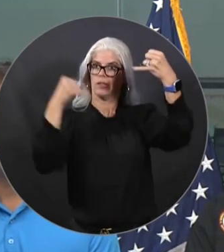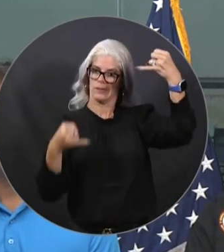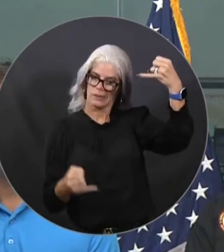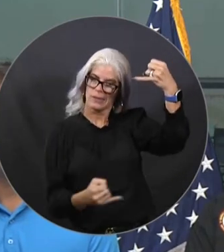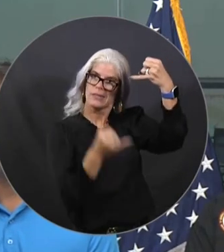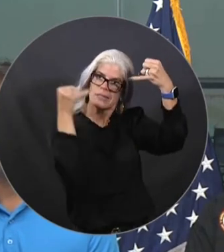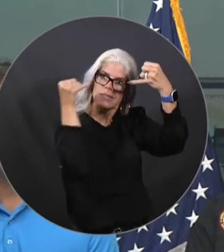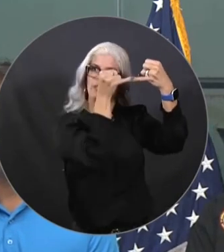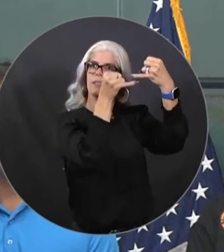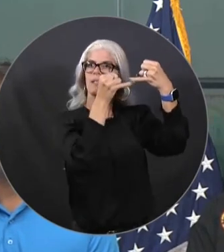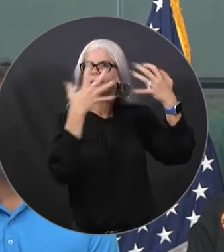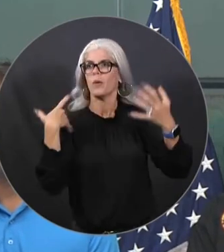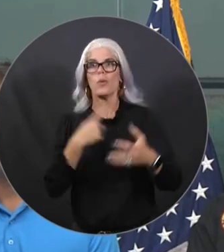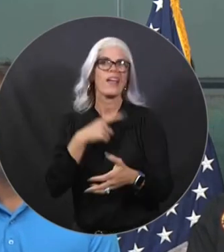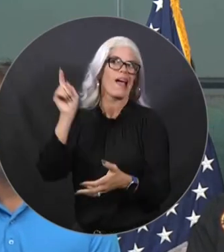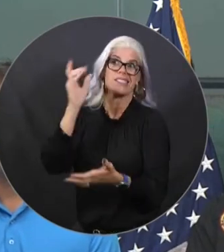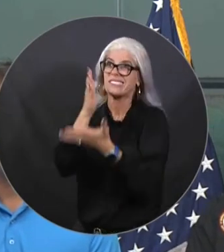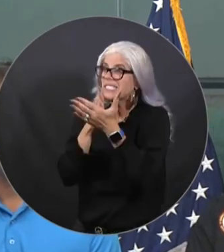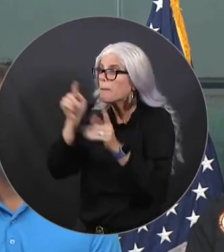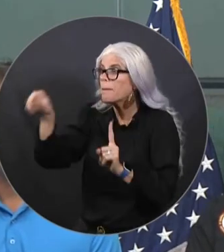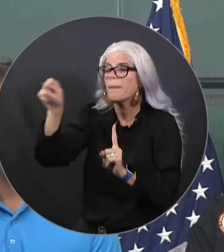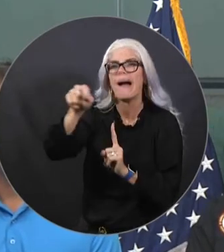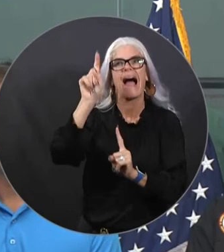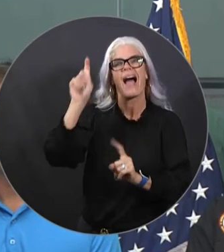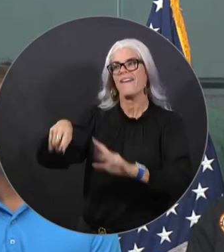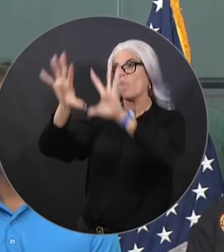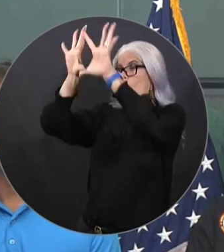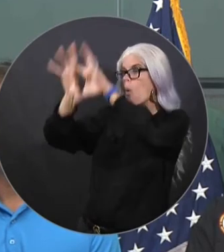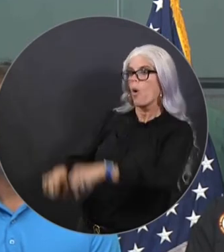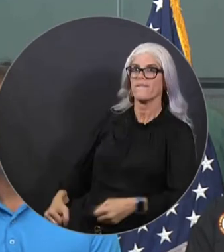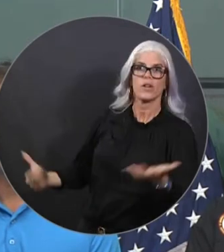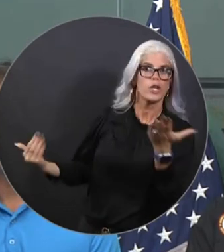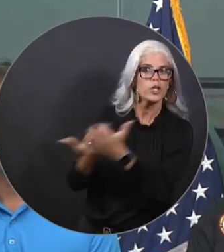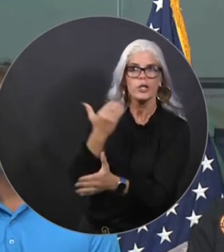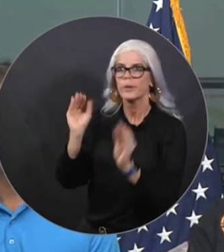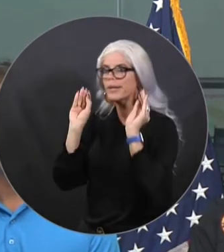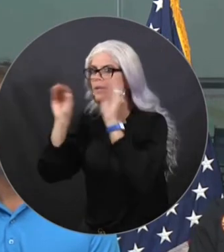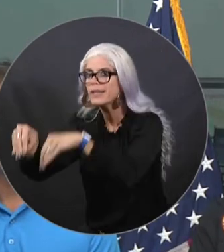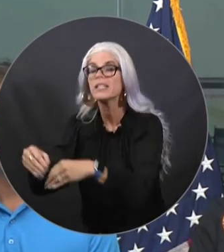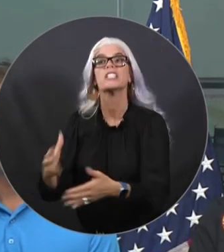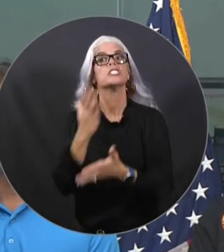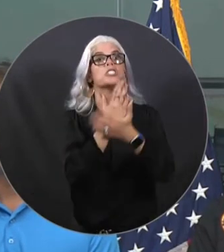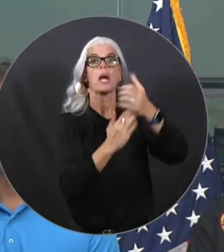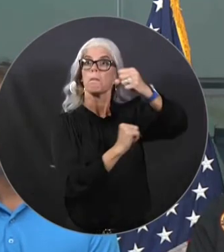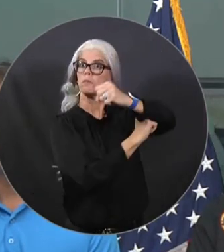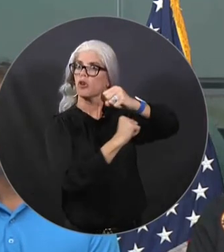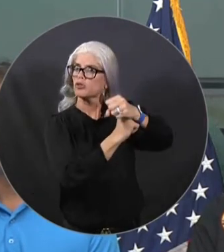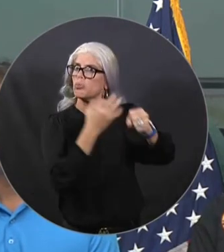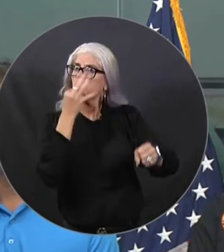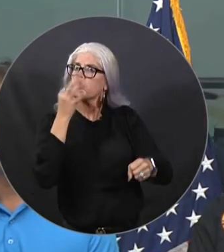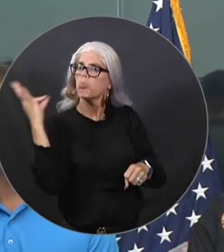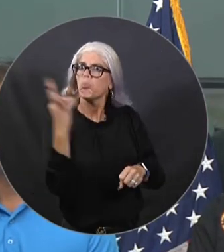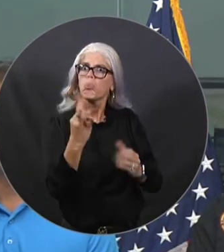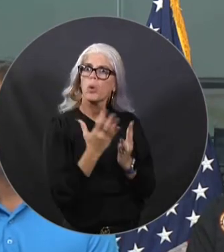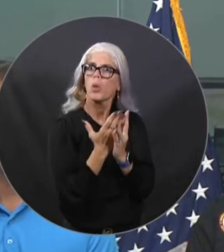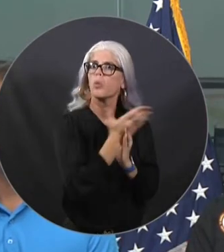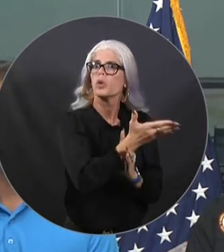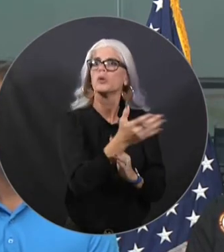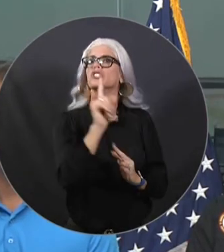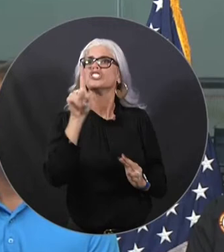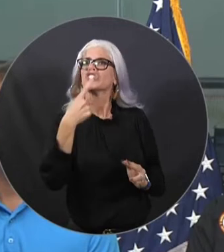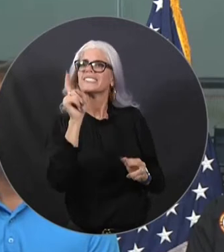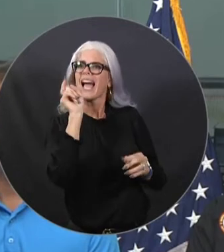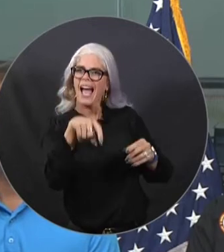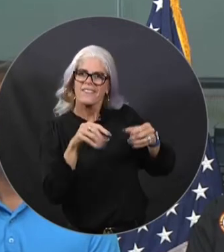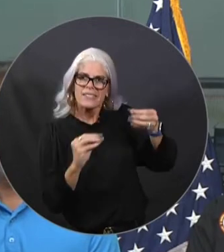rebuild from the ground up. In other areas where the infrastructure maintained integrity, you would be more just trying to